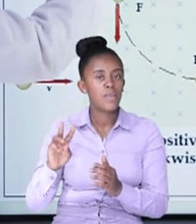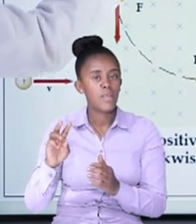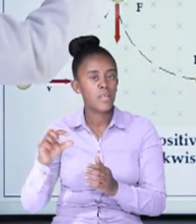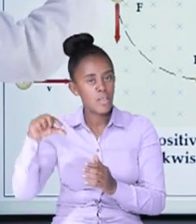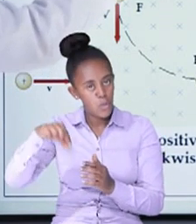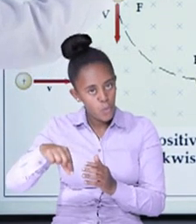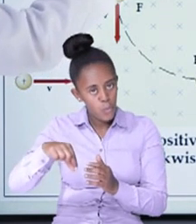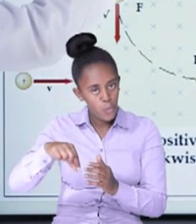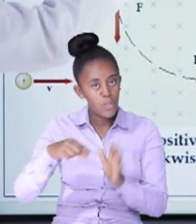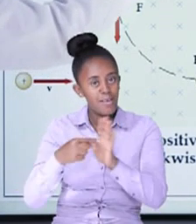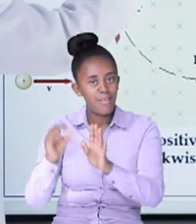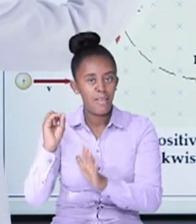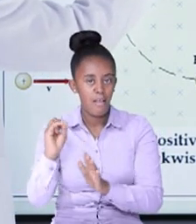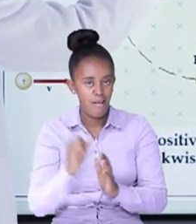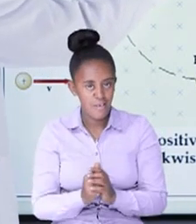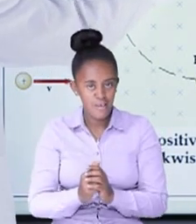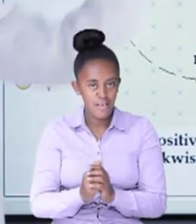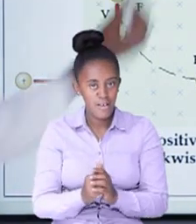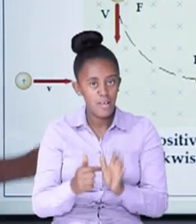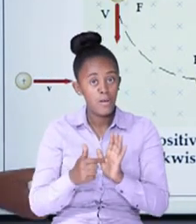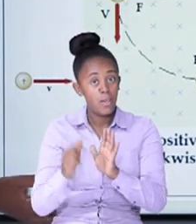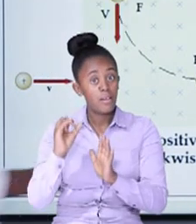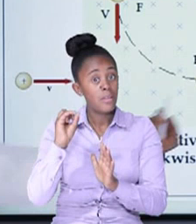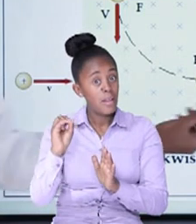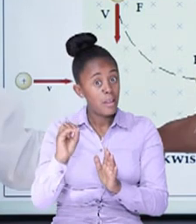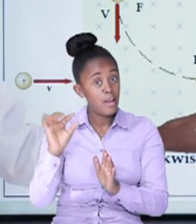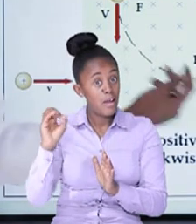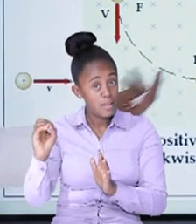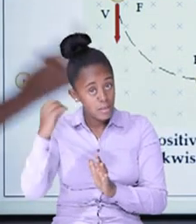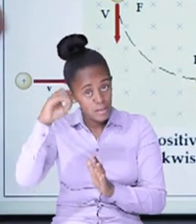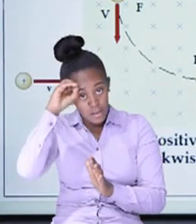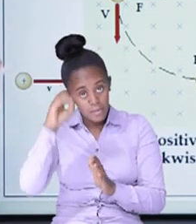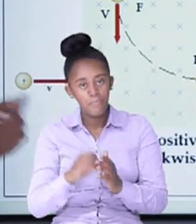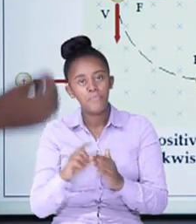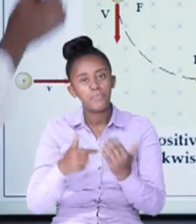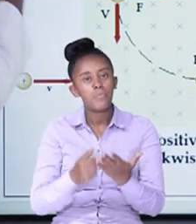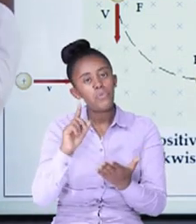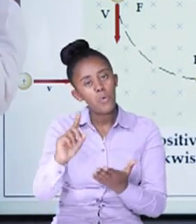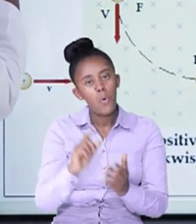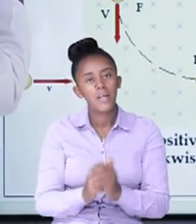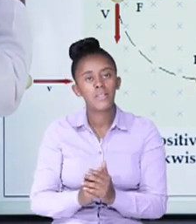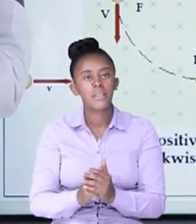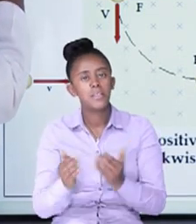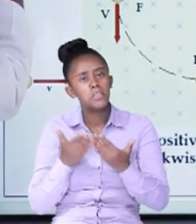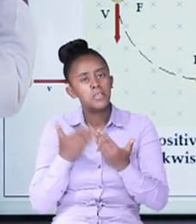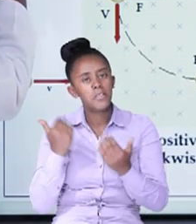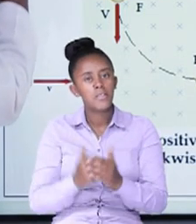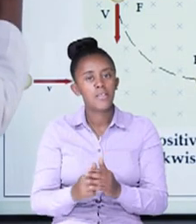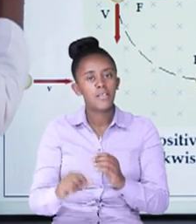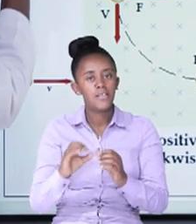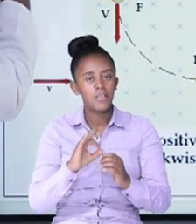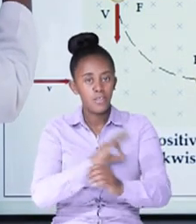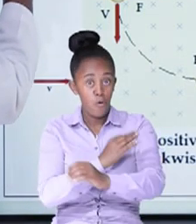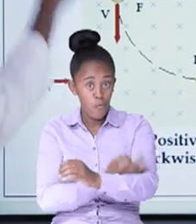bvq sine theta. Well, theta is 90 degrees in this case, therefore it's 1. Therefore, easily, the